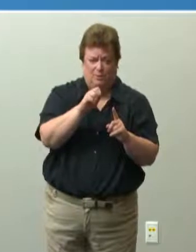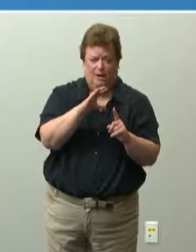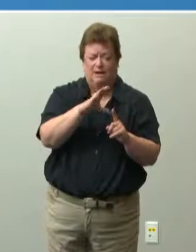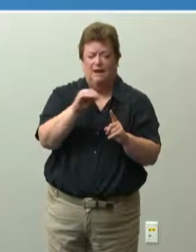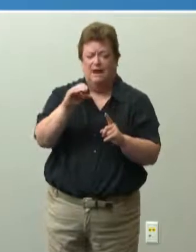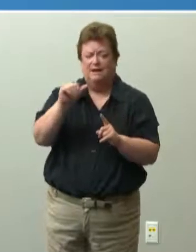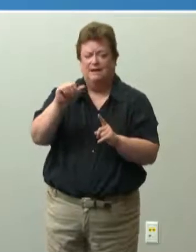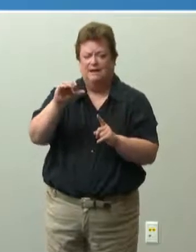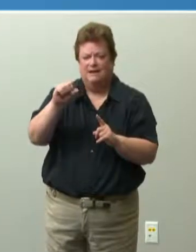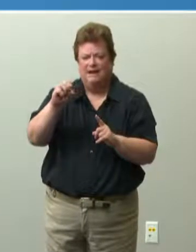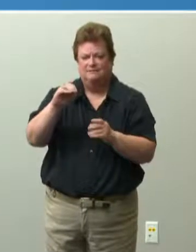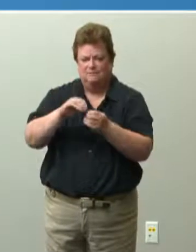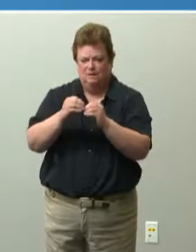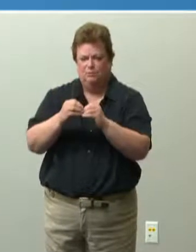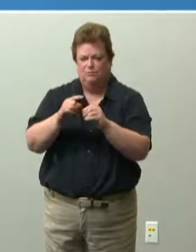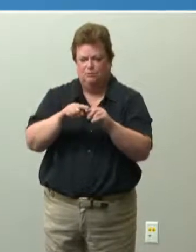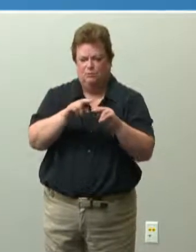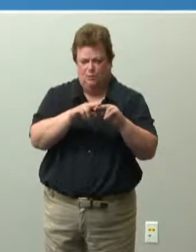numbers go down.